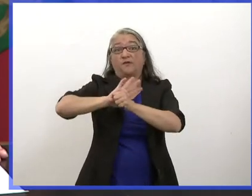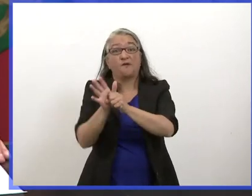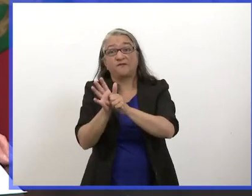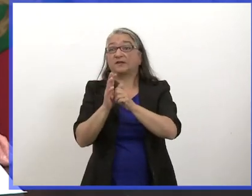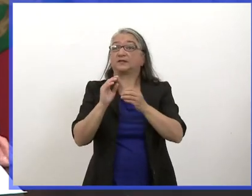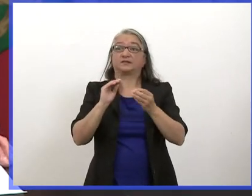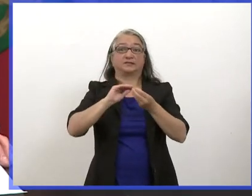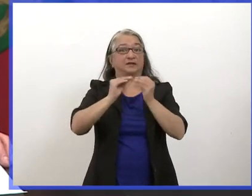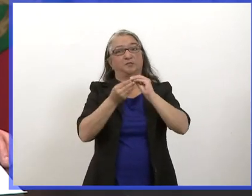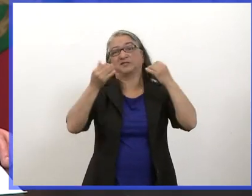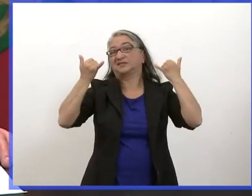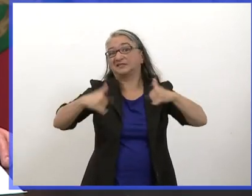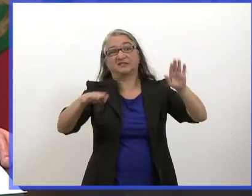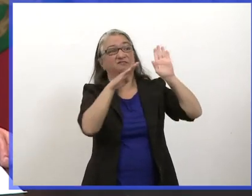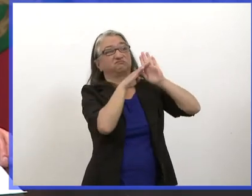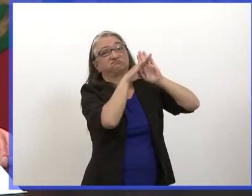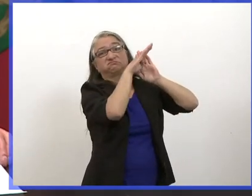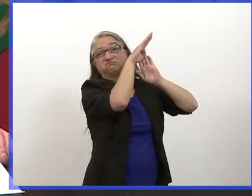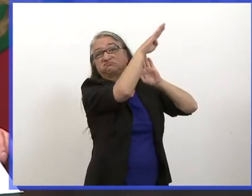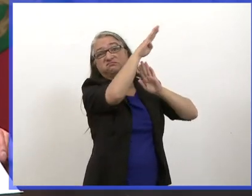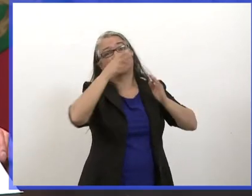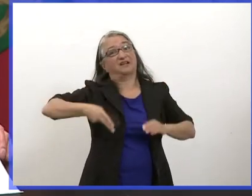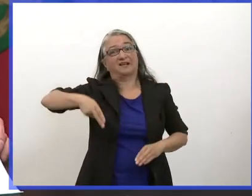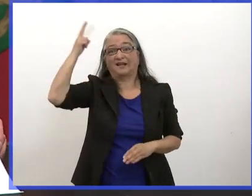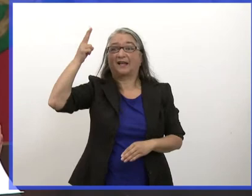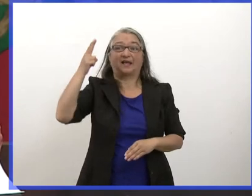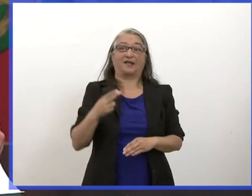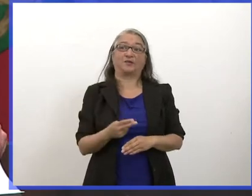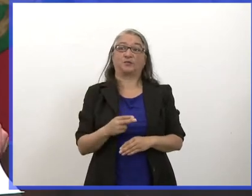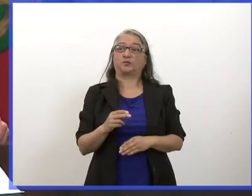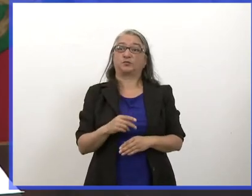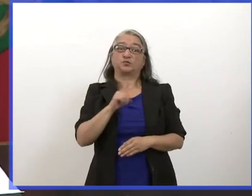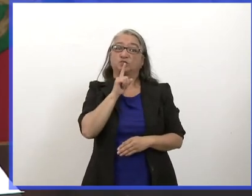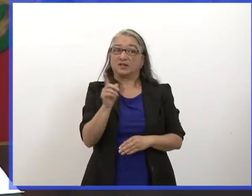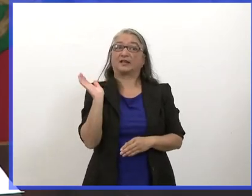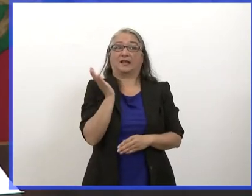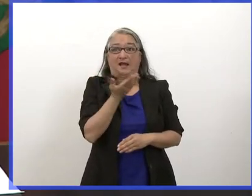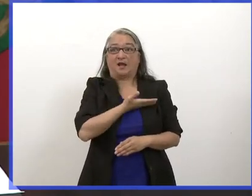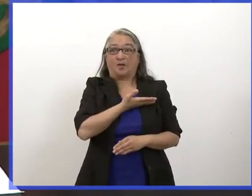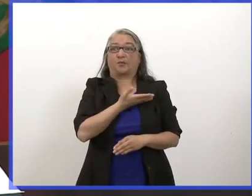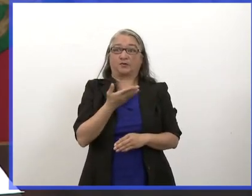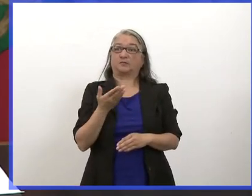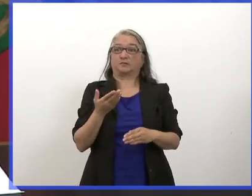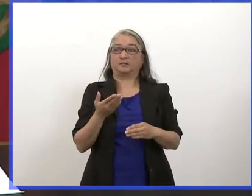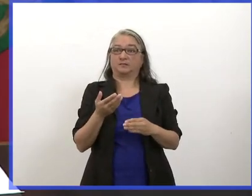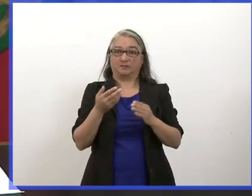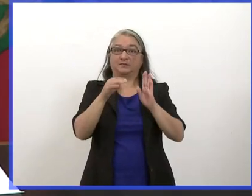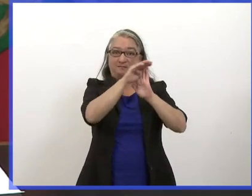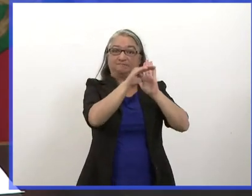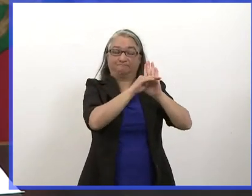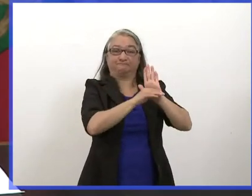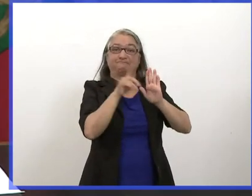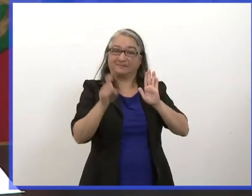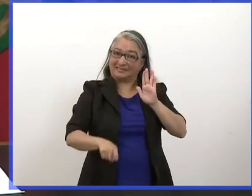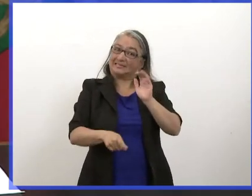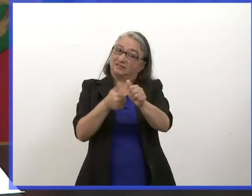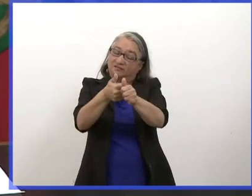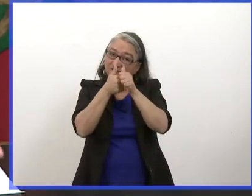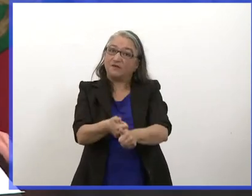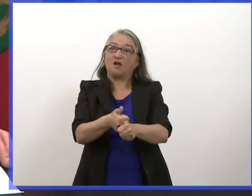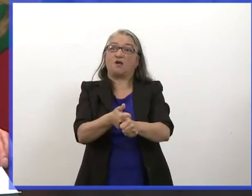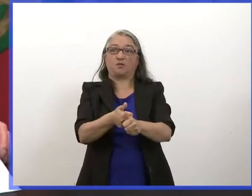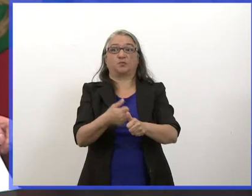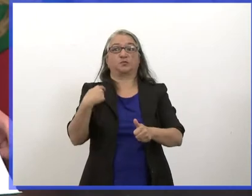The public health orders outline what we need to do to bring down these numbers. We need to stay home, work remotely